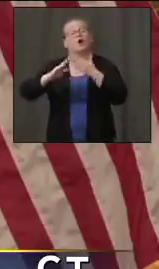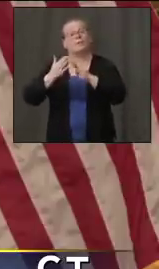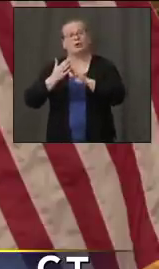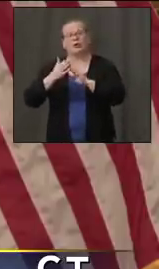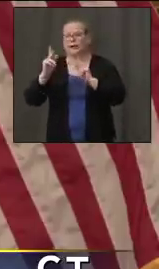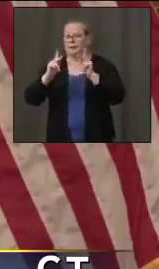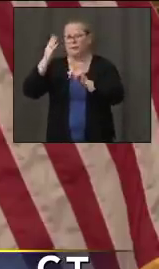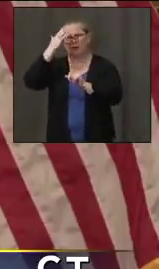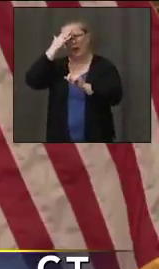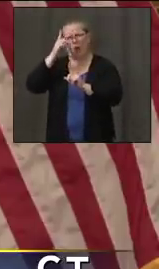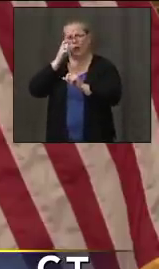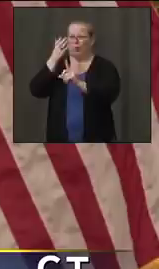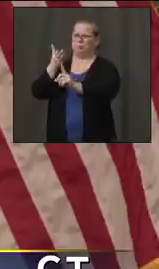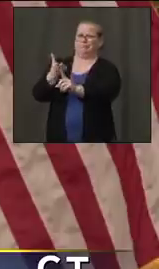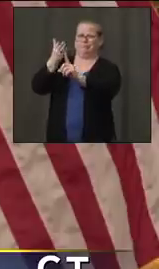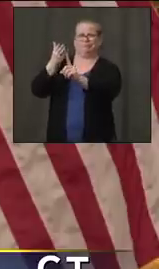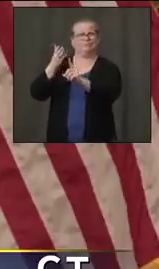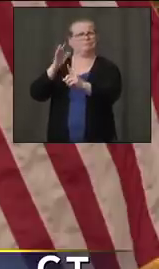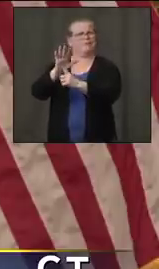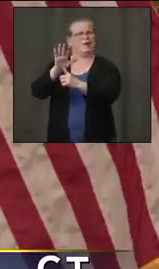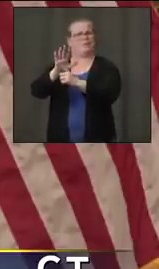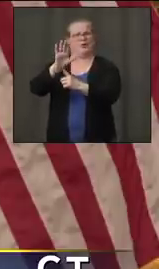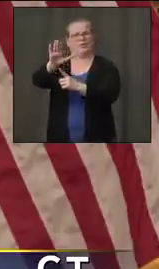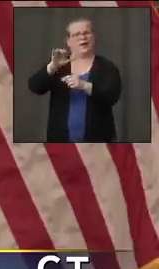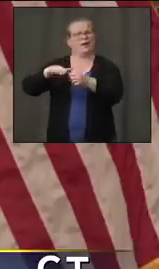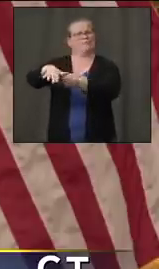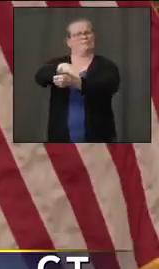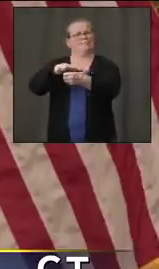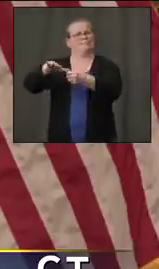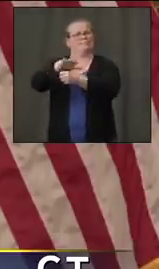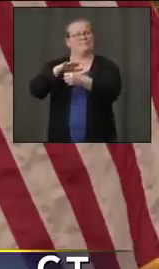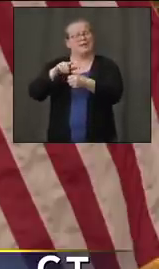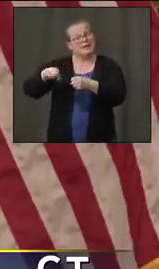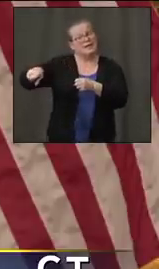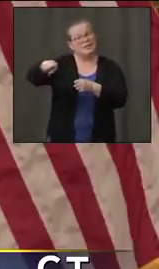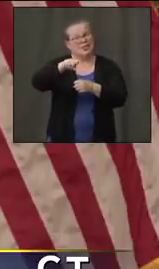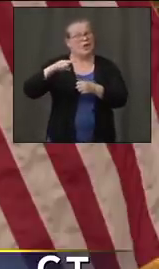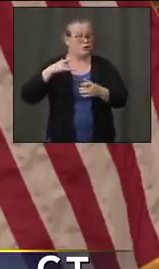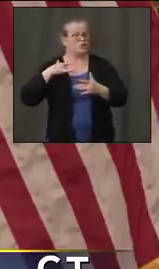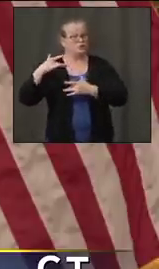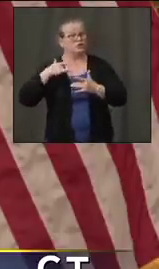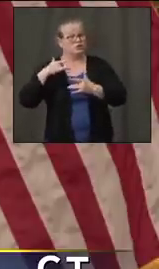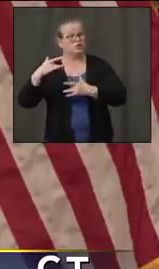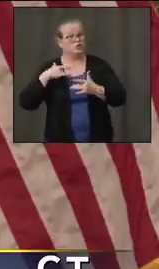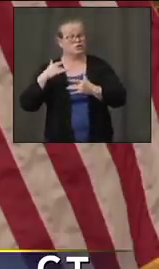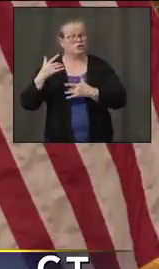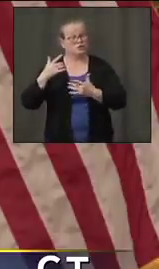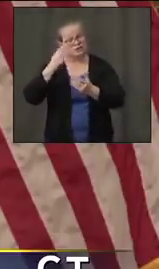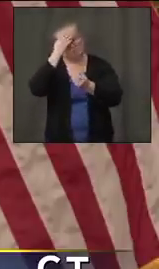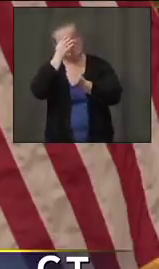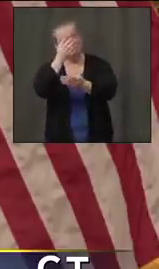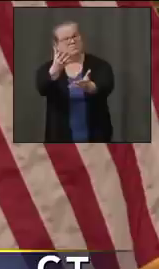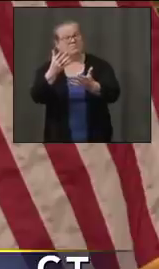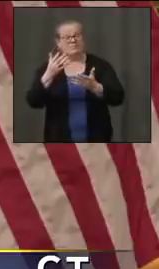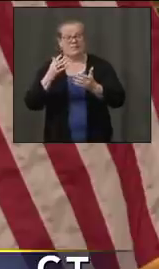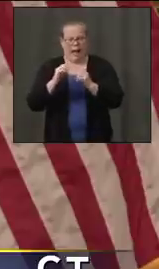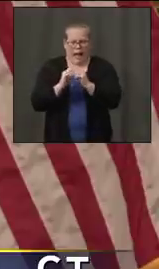and they expressed their concern over their ability to maintain